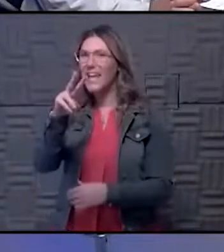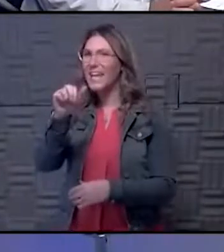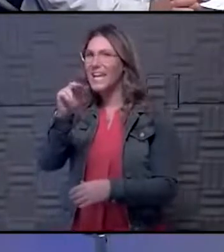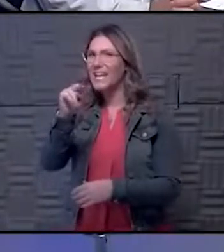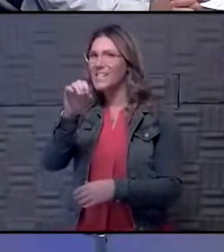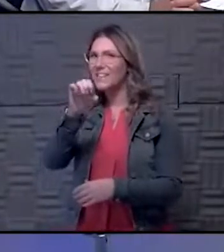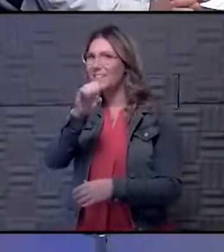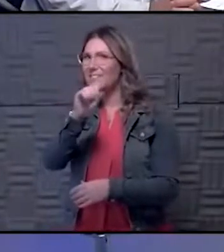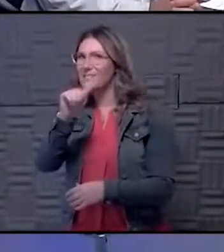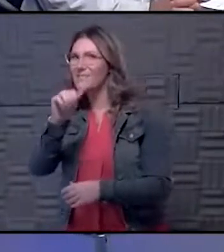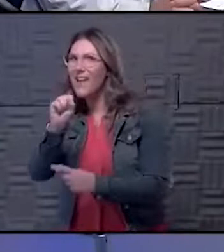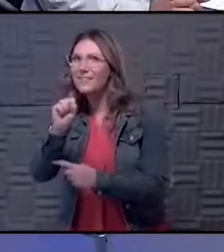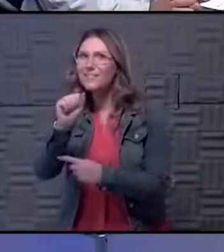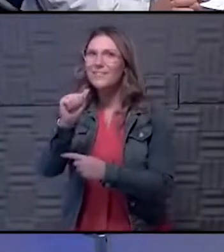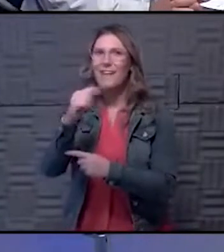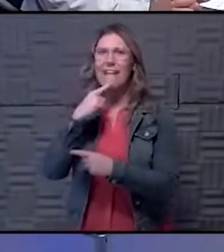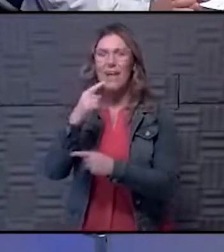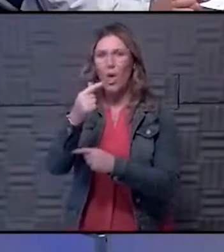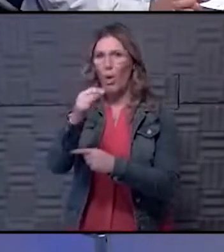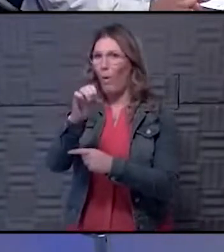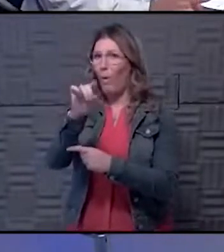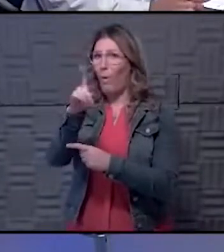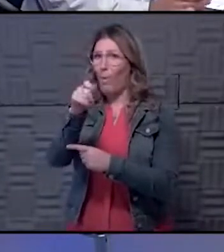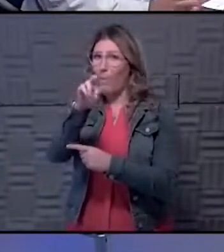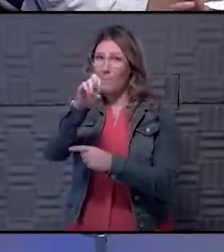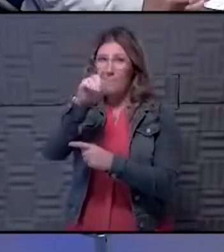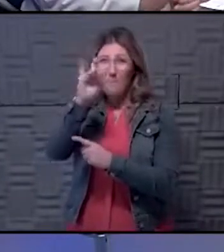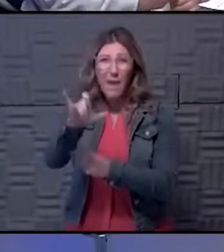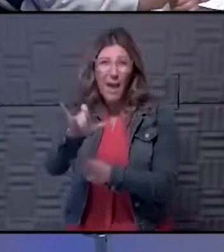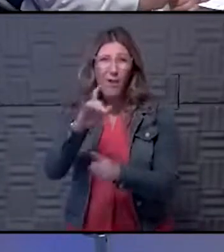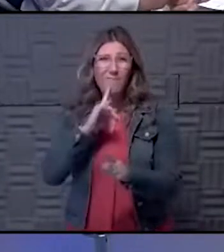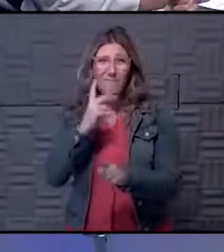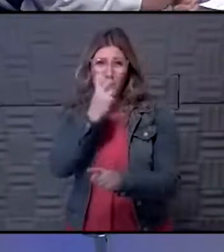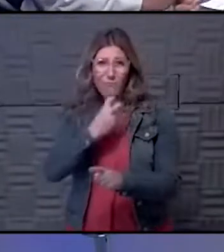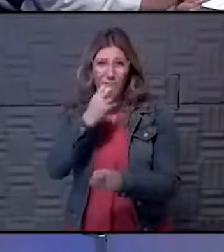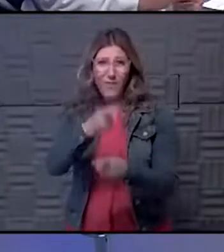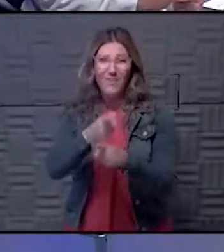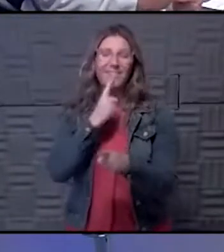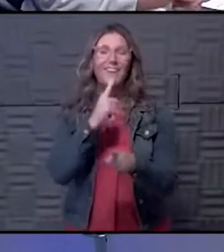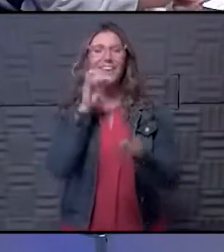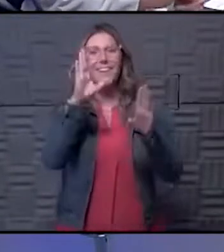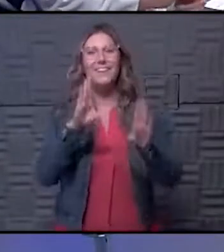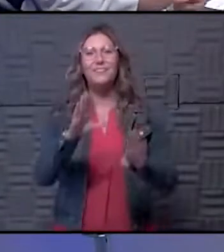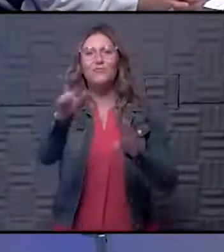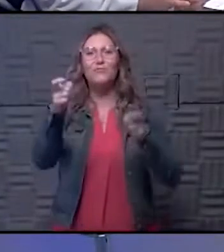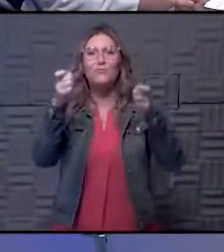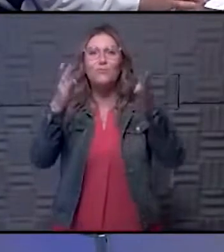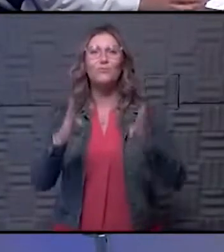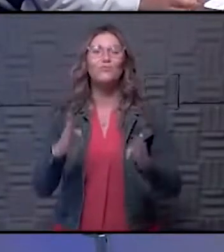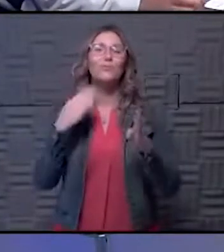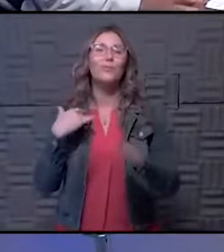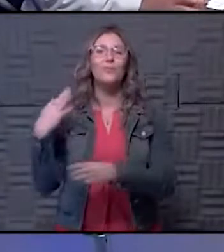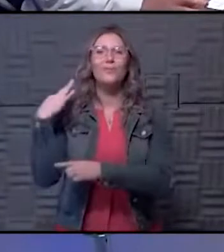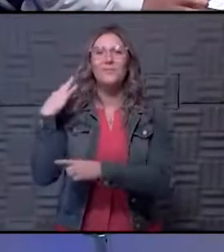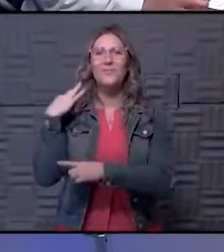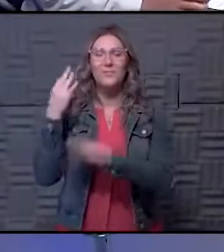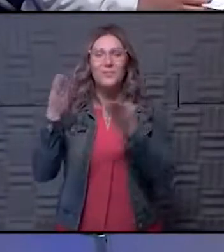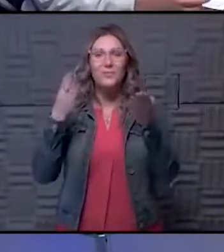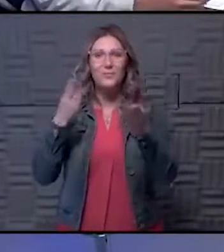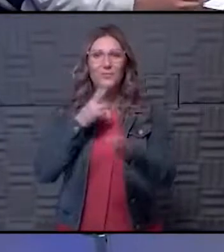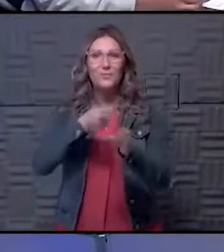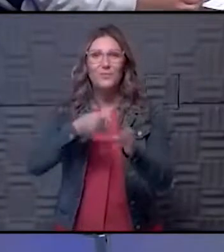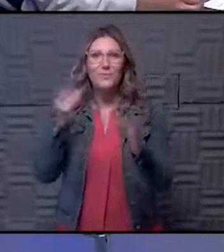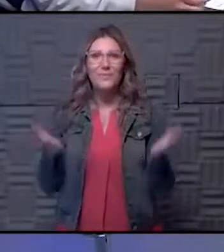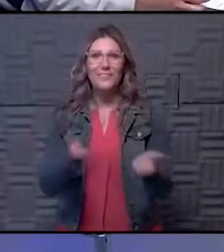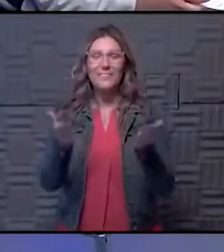last name. It's Goldsberry, right? Did I say it correctly? That's okay, correct, yes. That's going to be awesome. You are our Director of Volunteer Services. She's joining us here in the